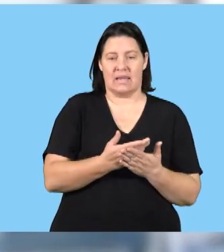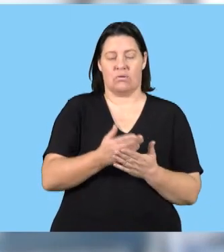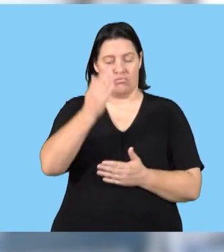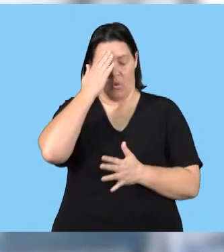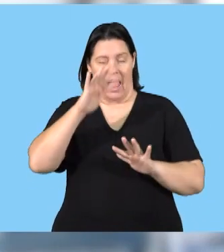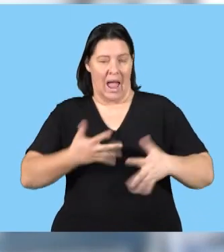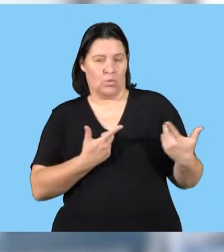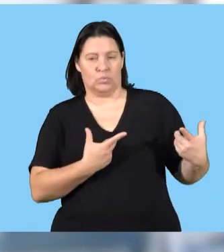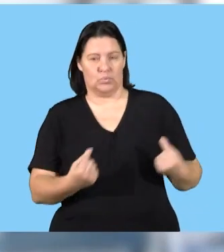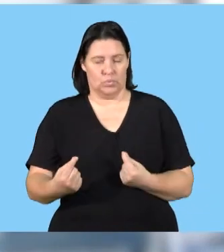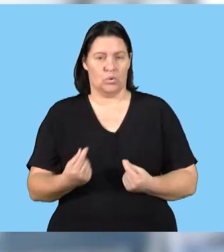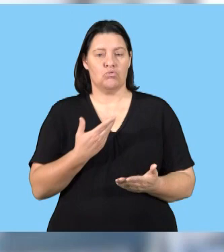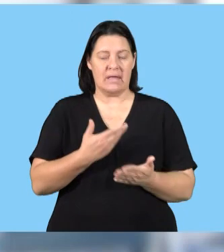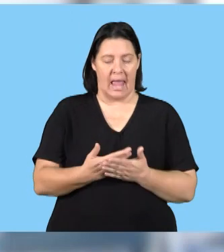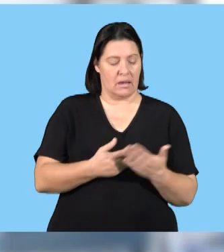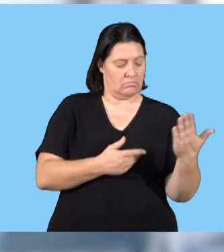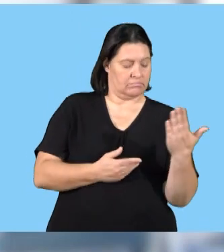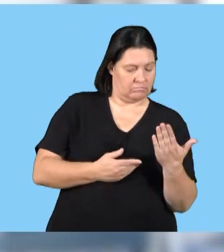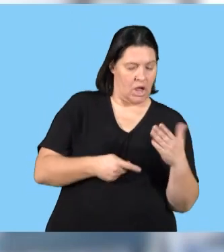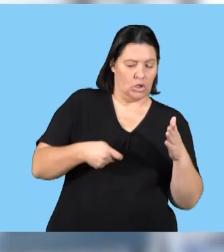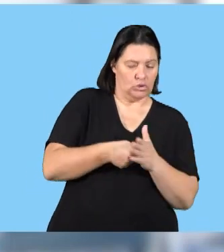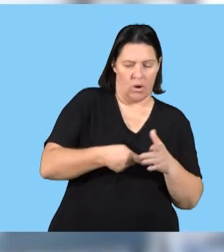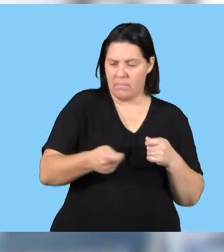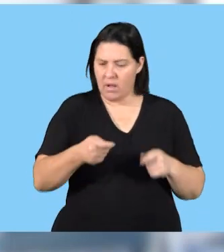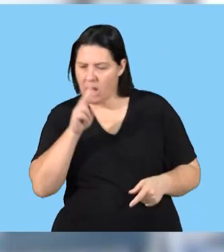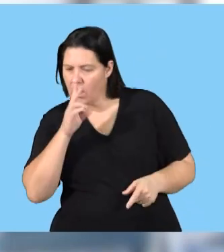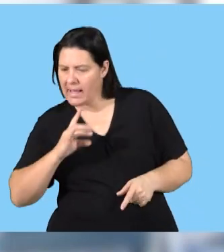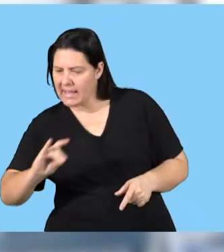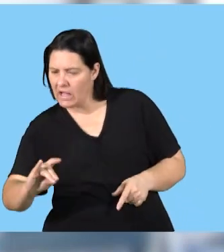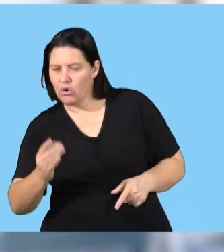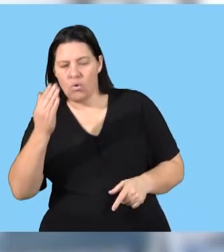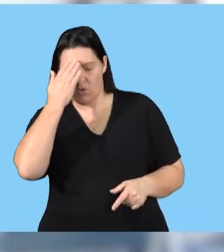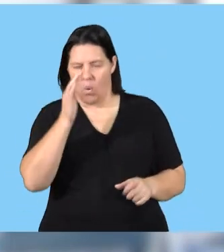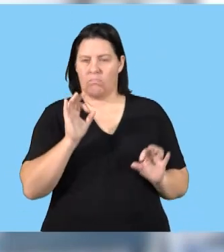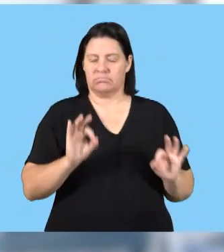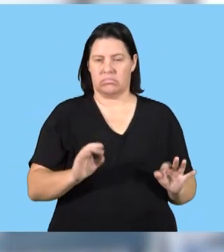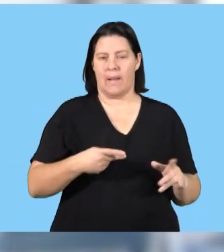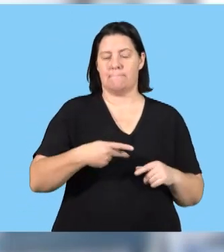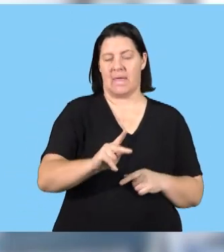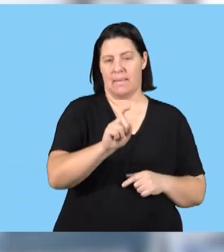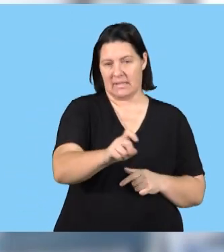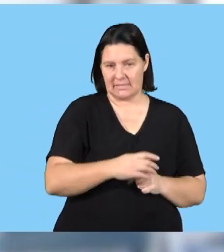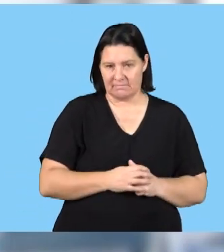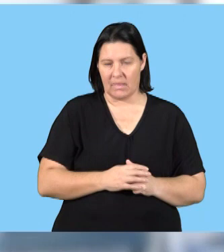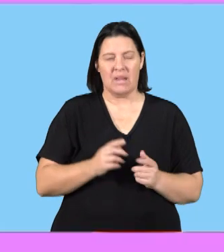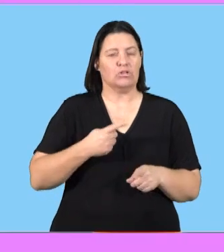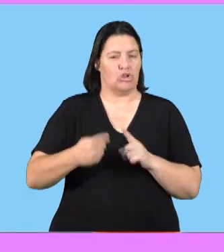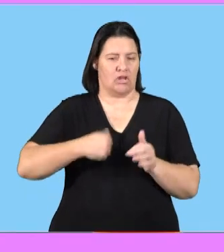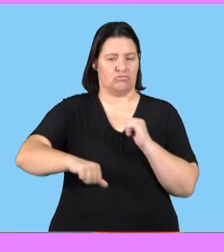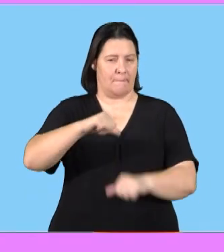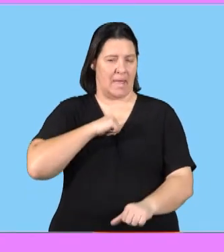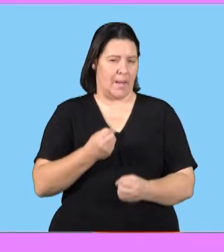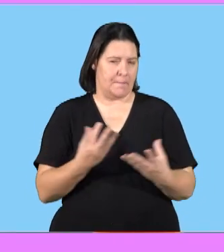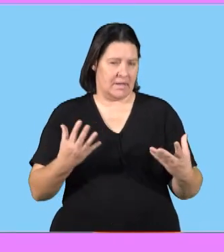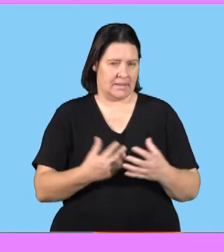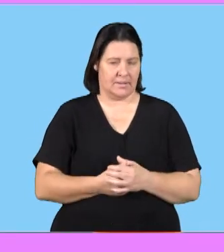master so that you can be able to round off in case you are paying with cash, you know exactly how much change you will get.